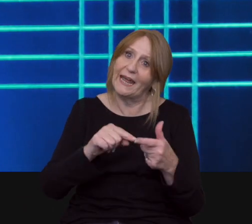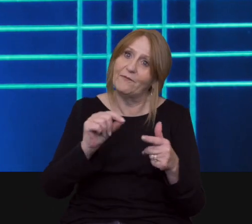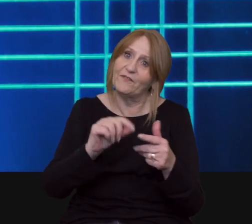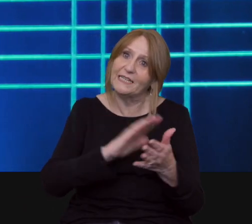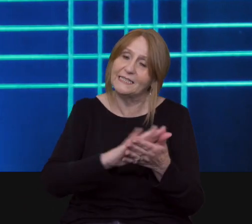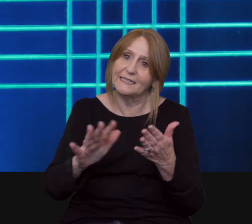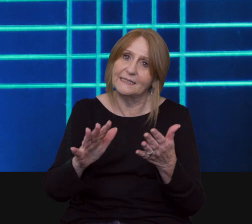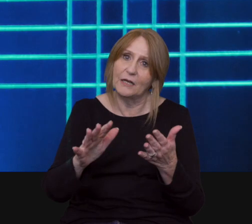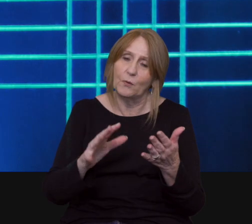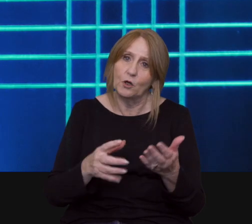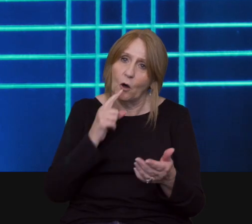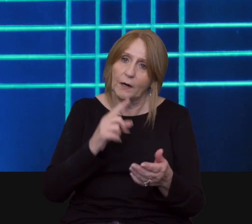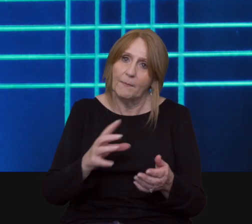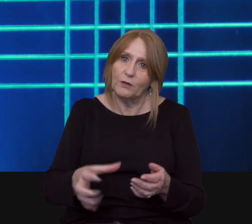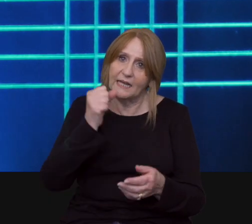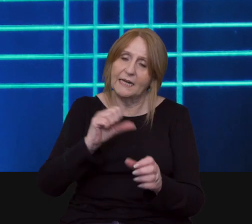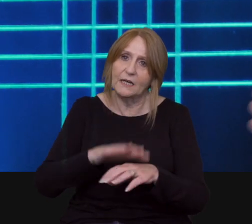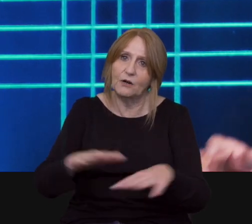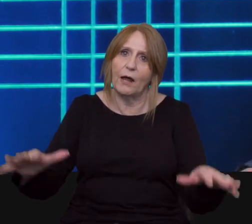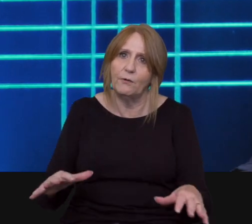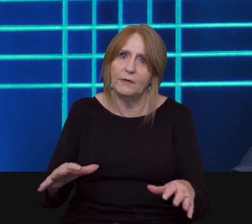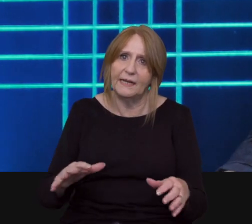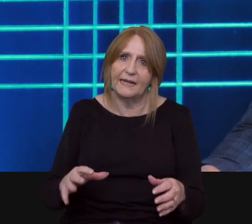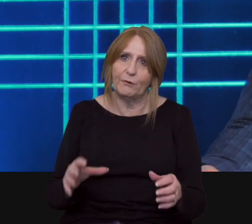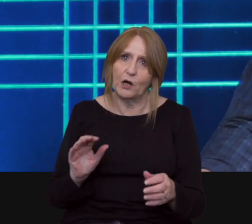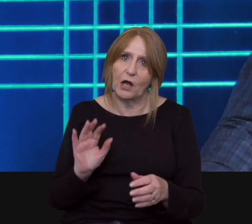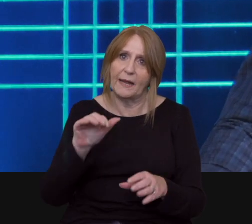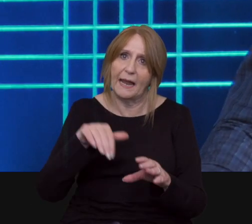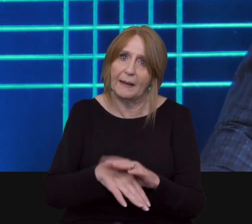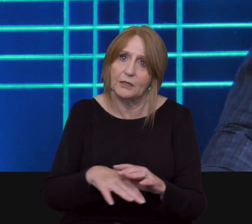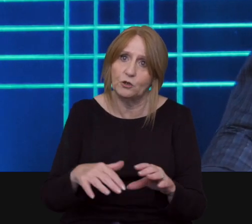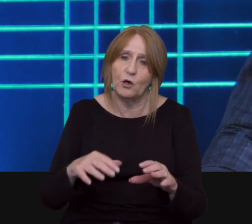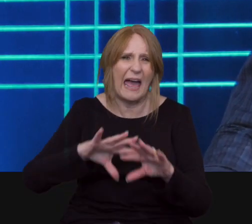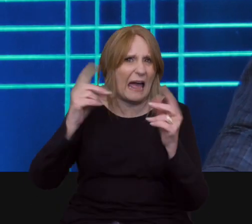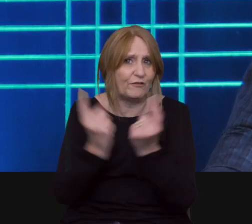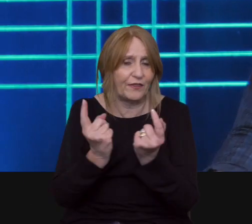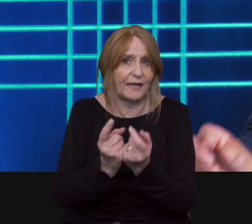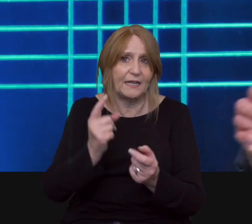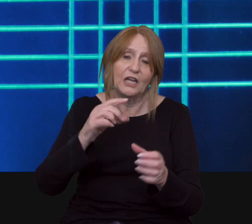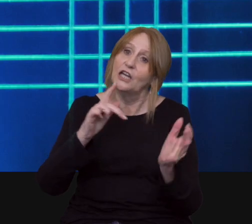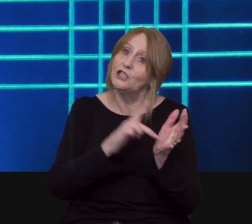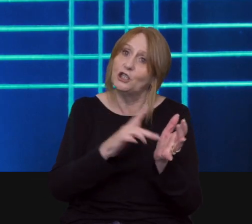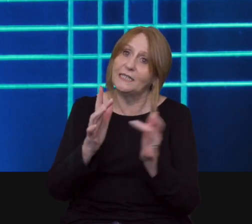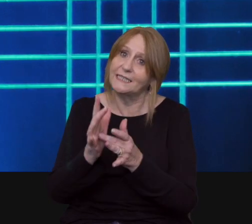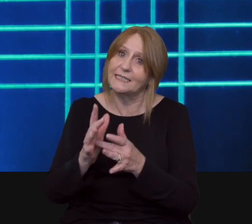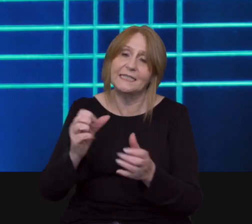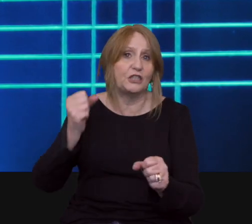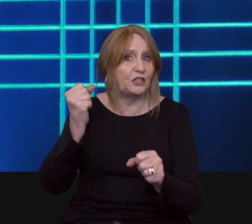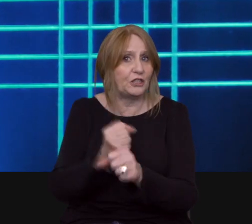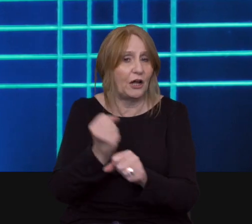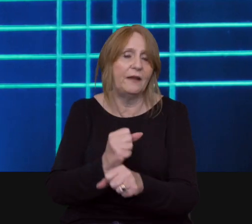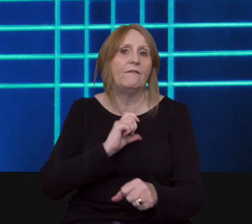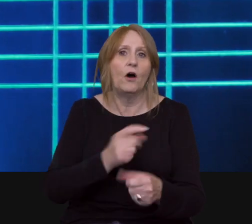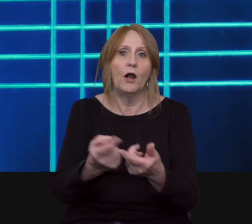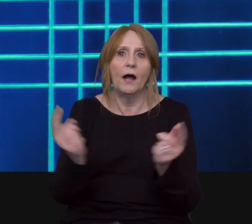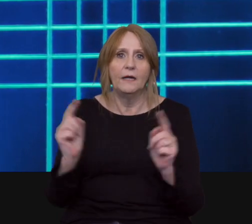into everything that Jesus has done for us. I think it would be true to say, perhaps, that